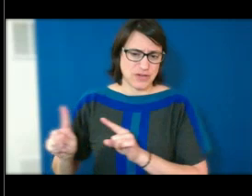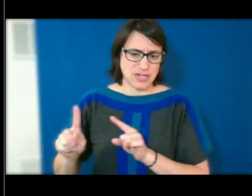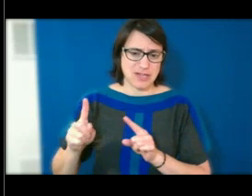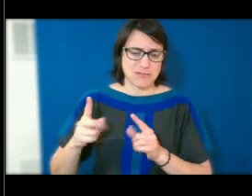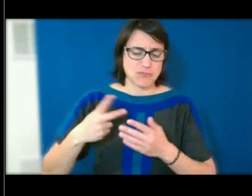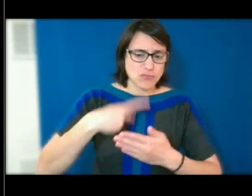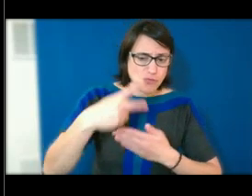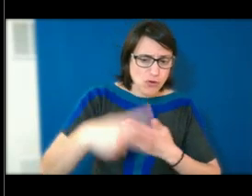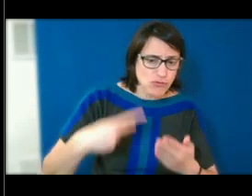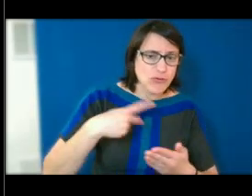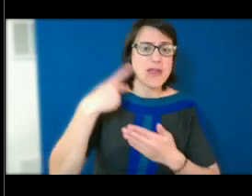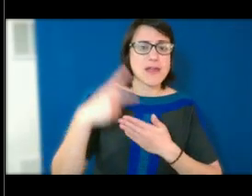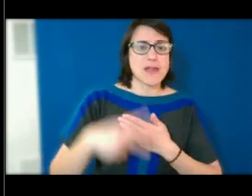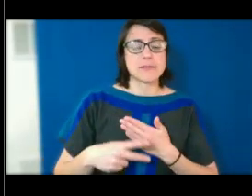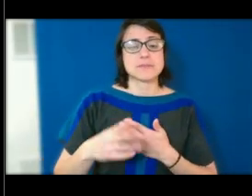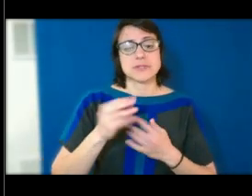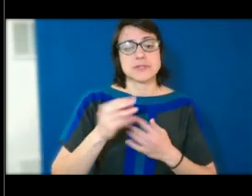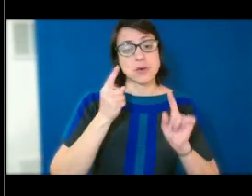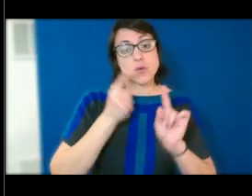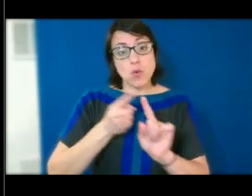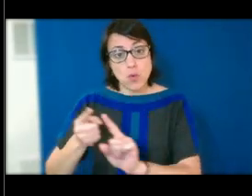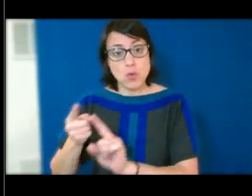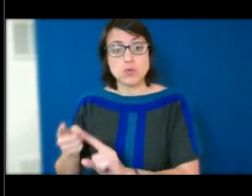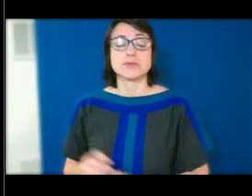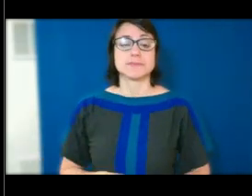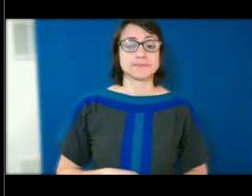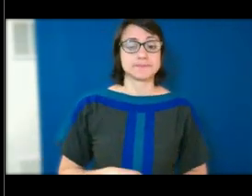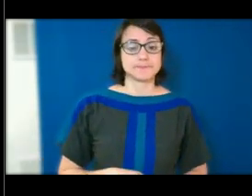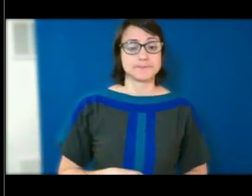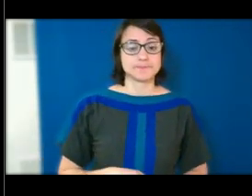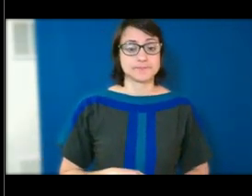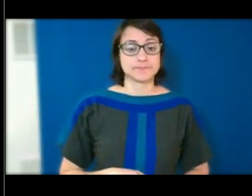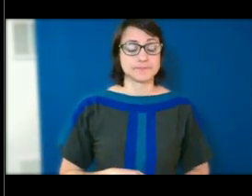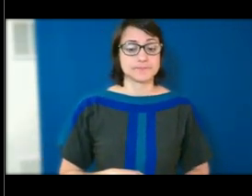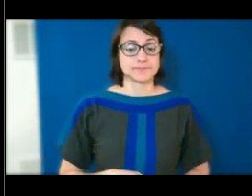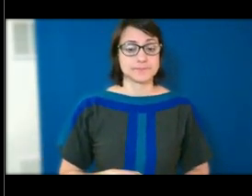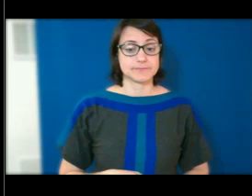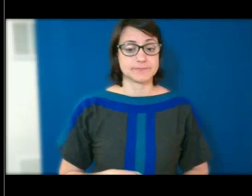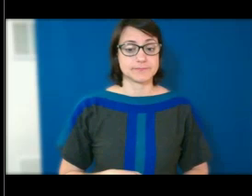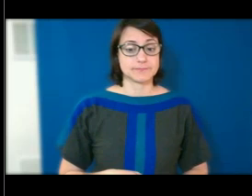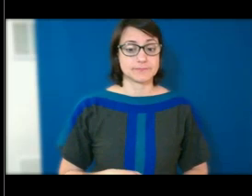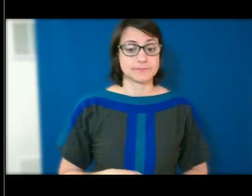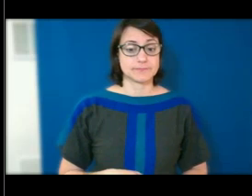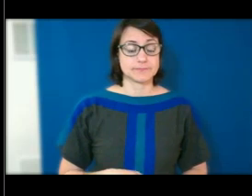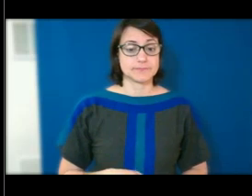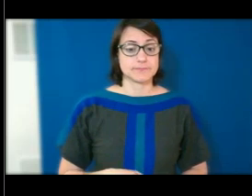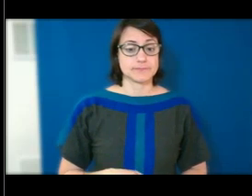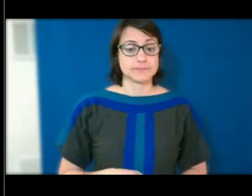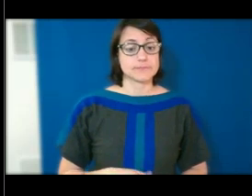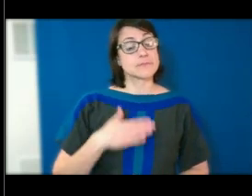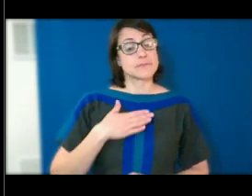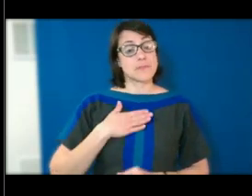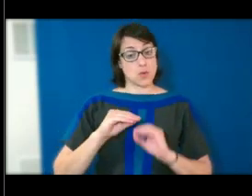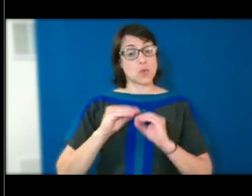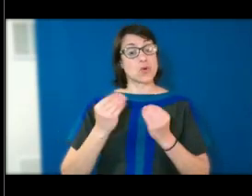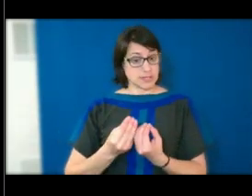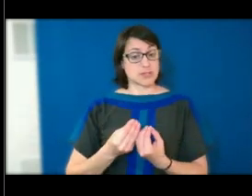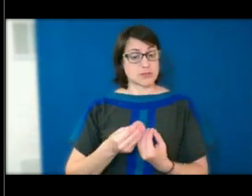programs and goals. And the organization that I am a part of, the Marine Debris